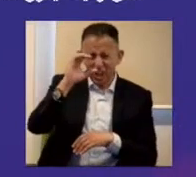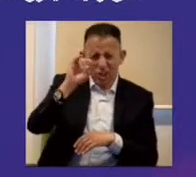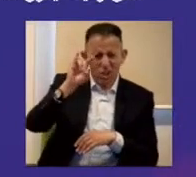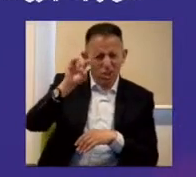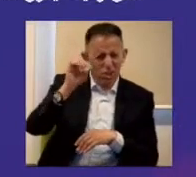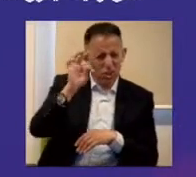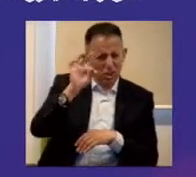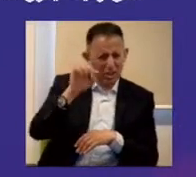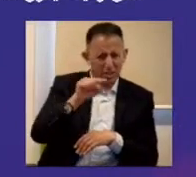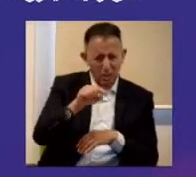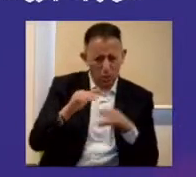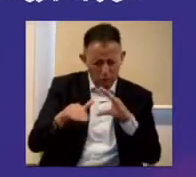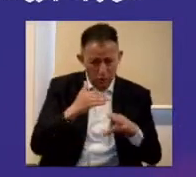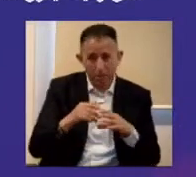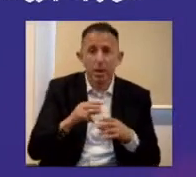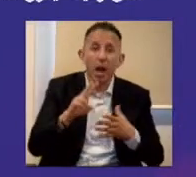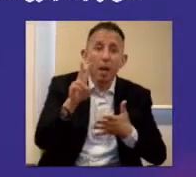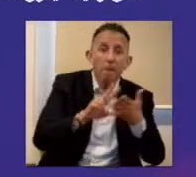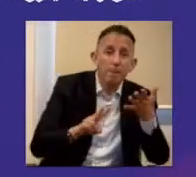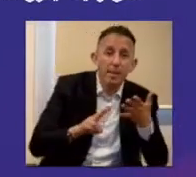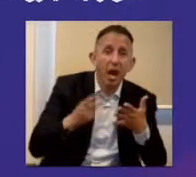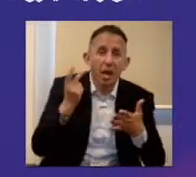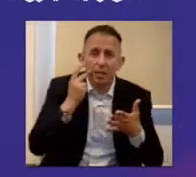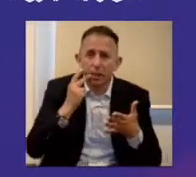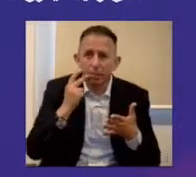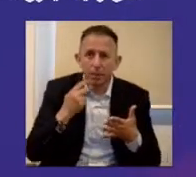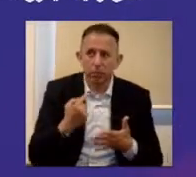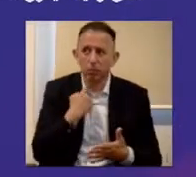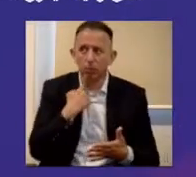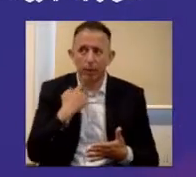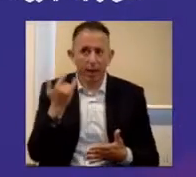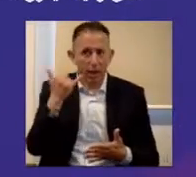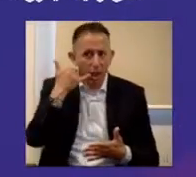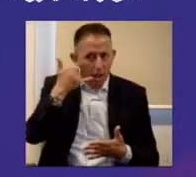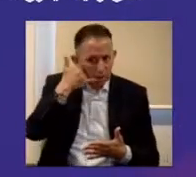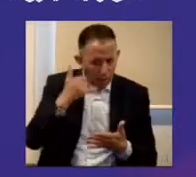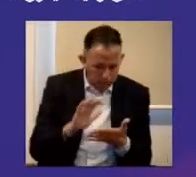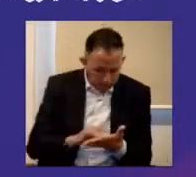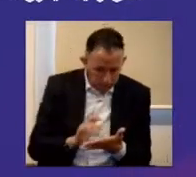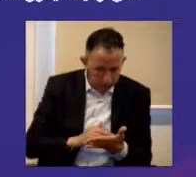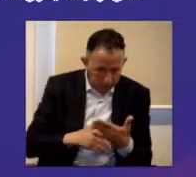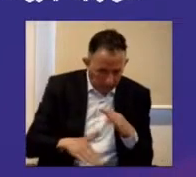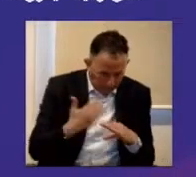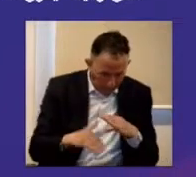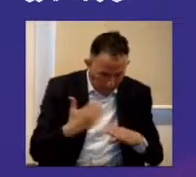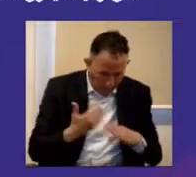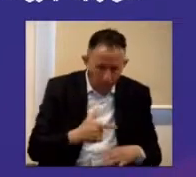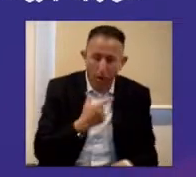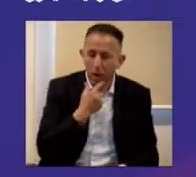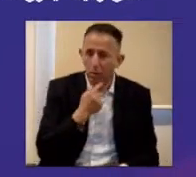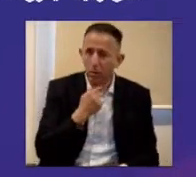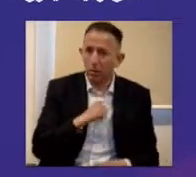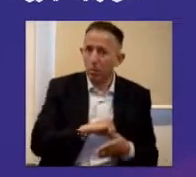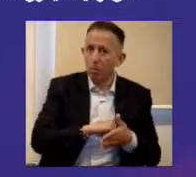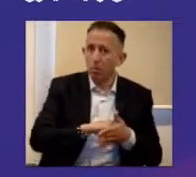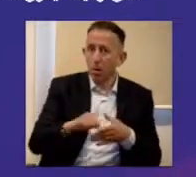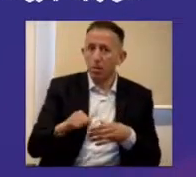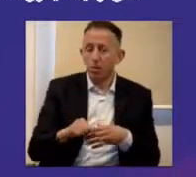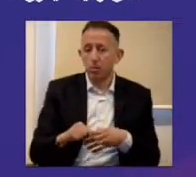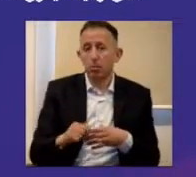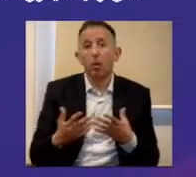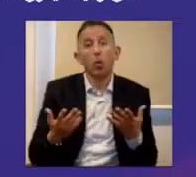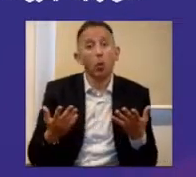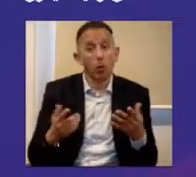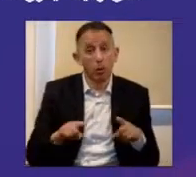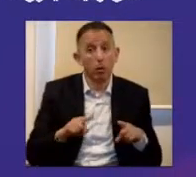the Polish systems, and AI has ranked above 80%. This doesn't mean that the system is able to